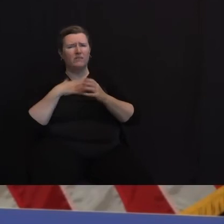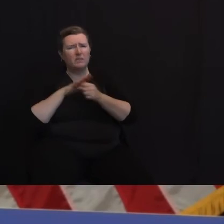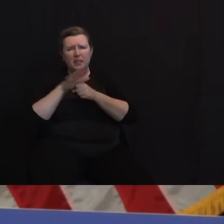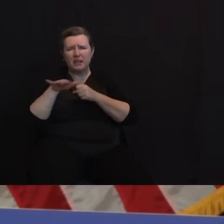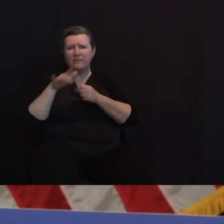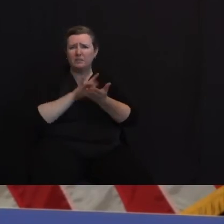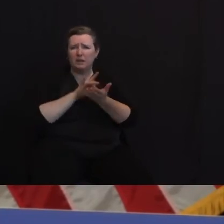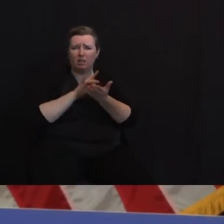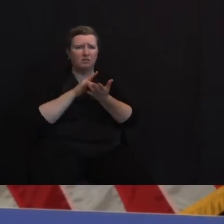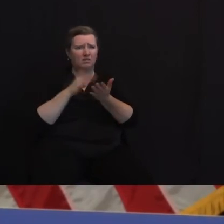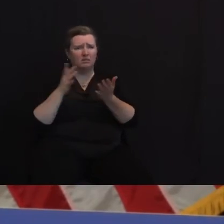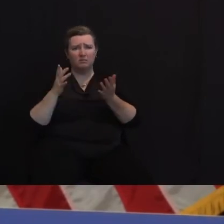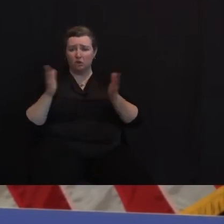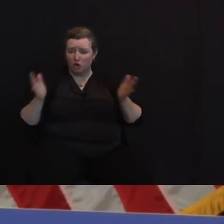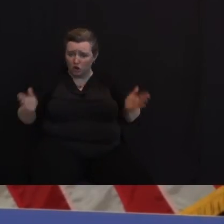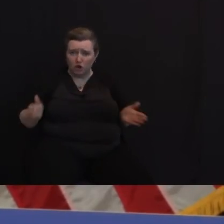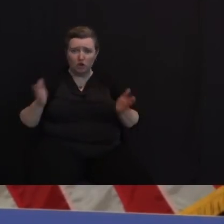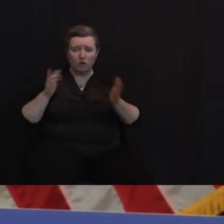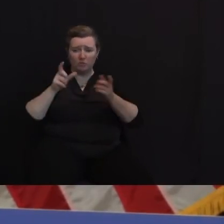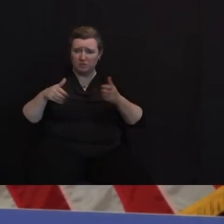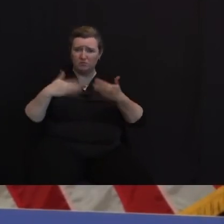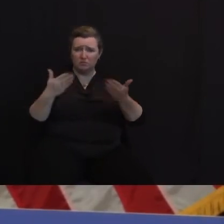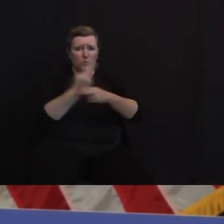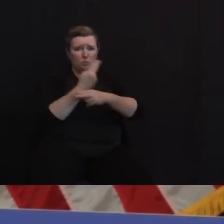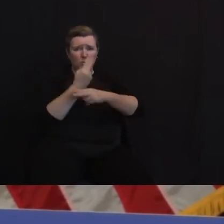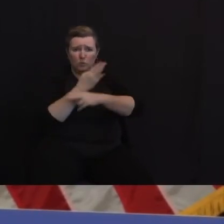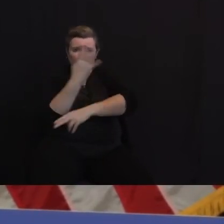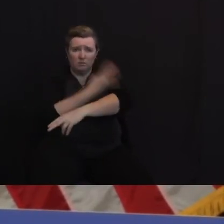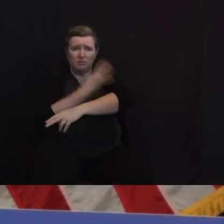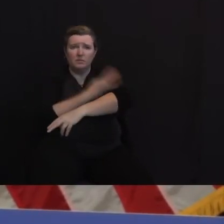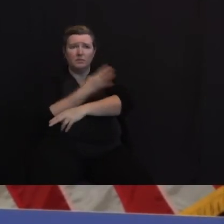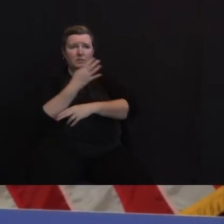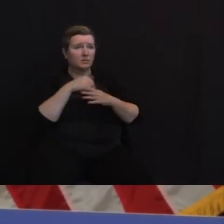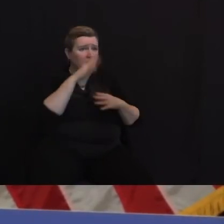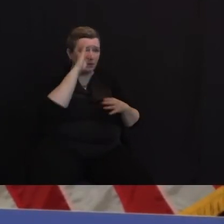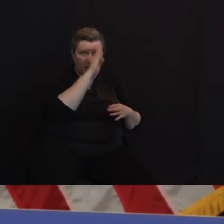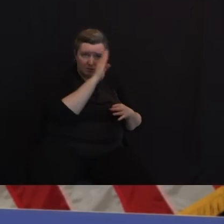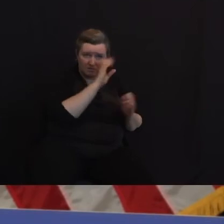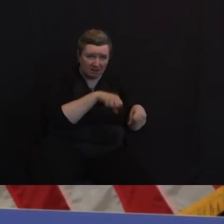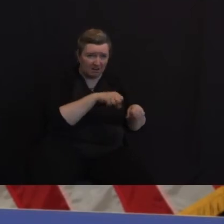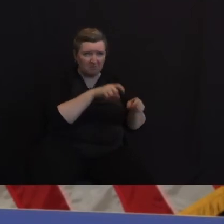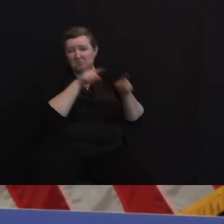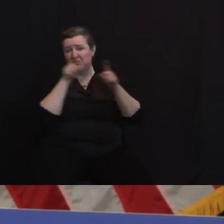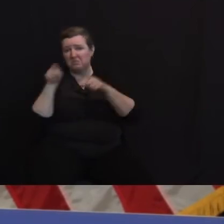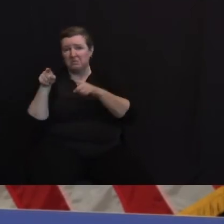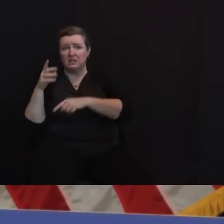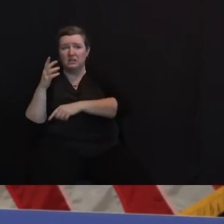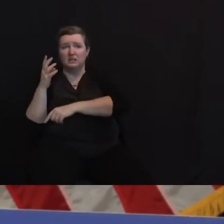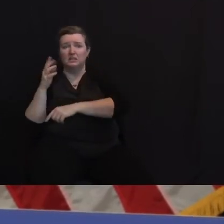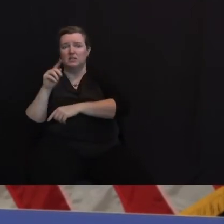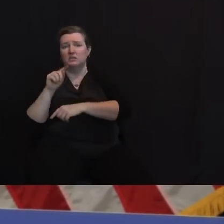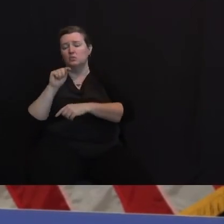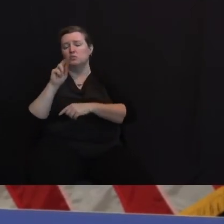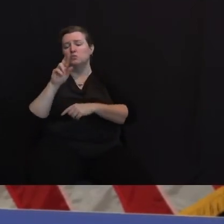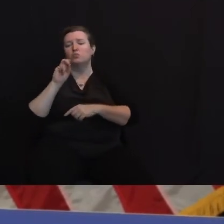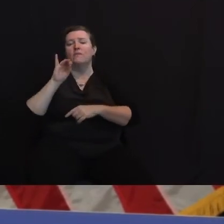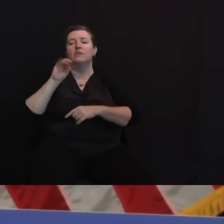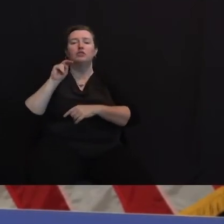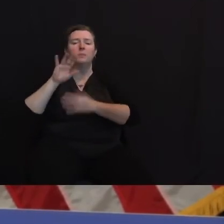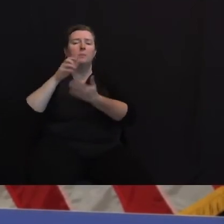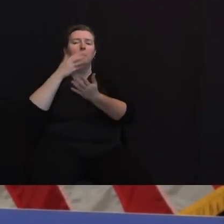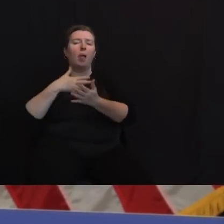it, not just in hospitals, but in infusion centers. There's a partnership with pharmacies. They're also providing those in other